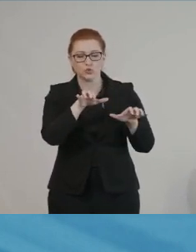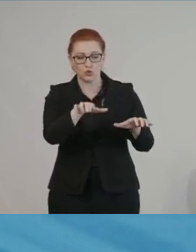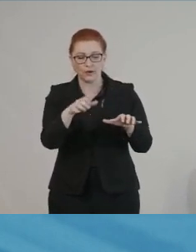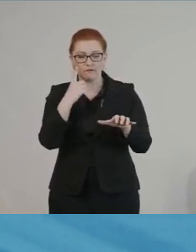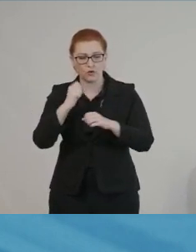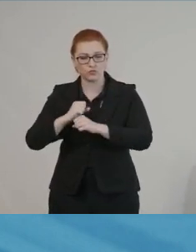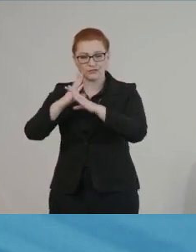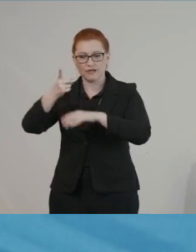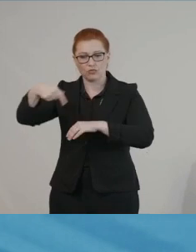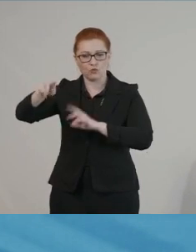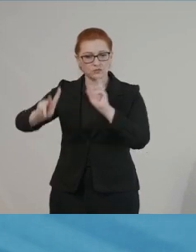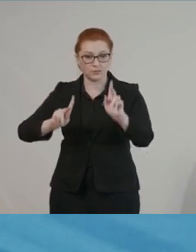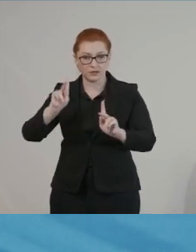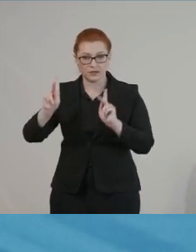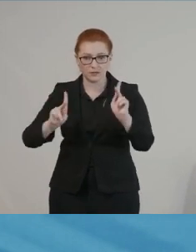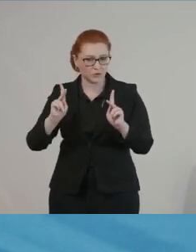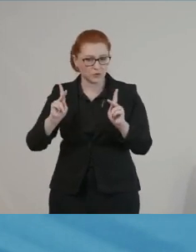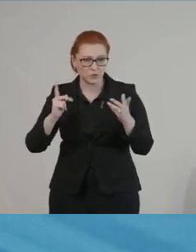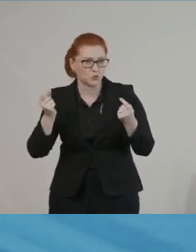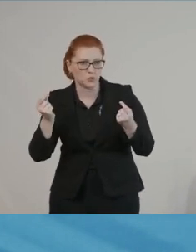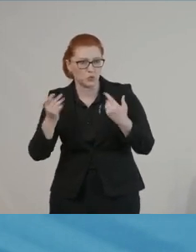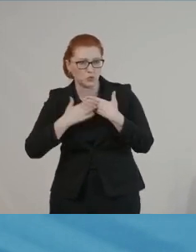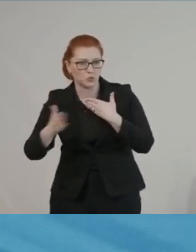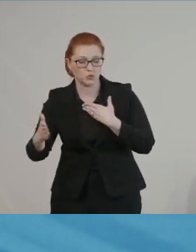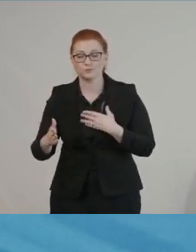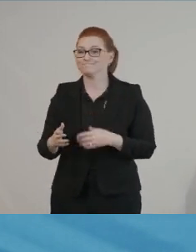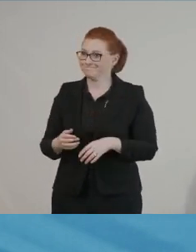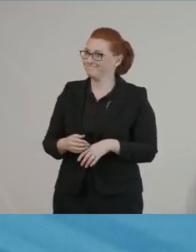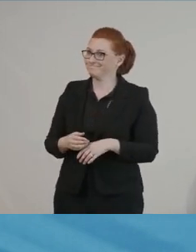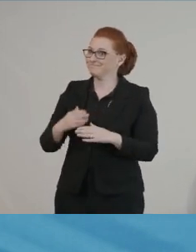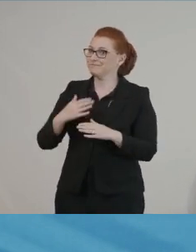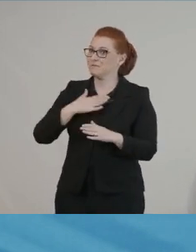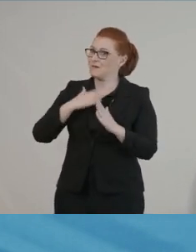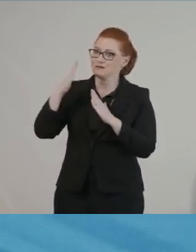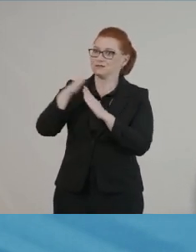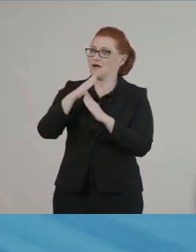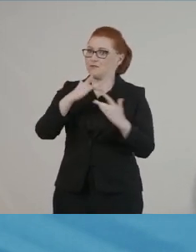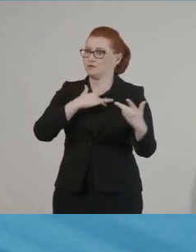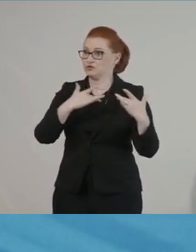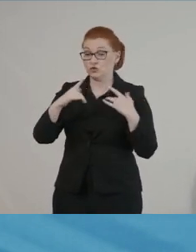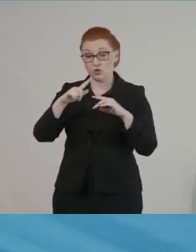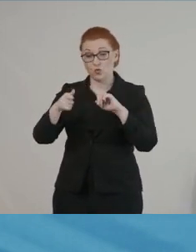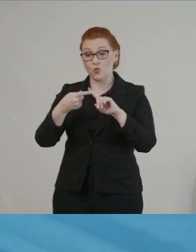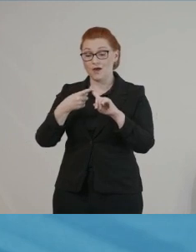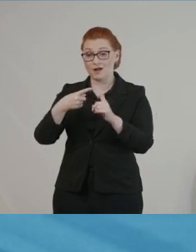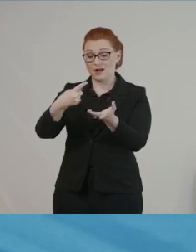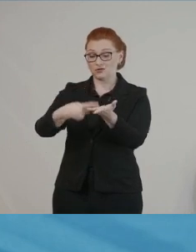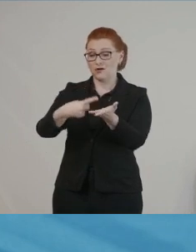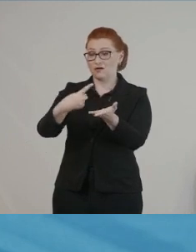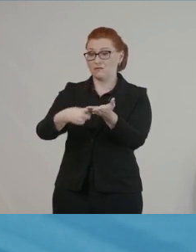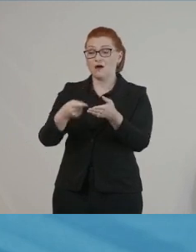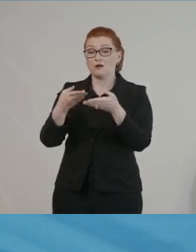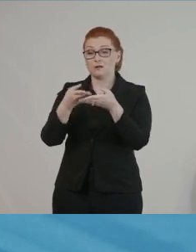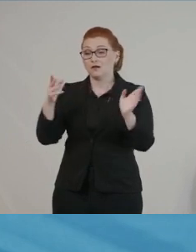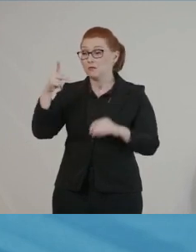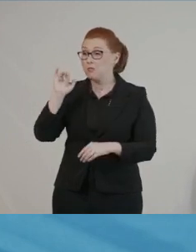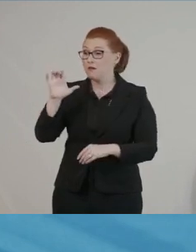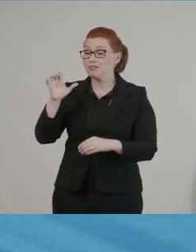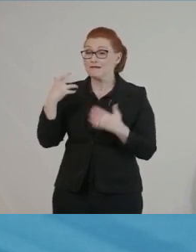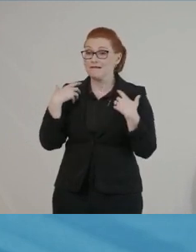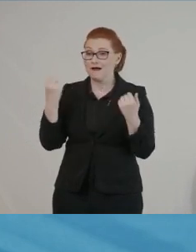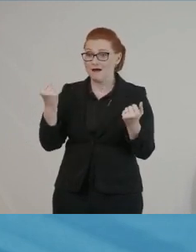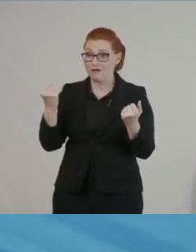here. People need to know. So this is my top concern when I talk about public health and priorities. It is these nursing